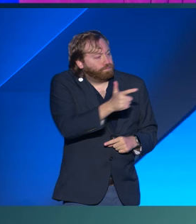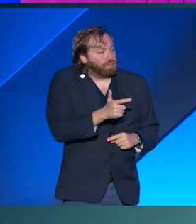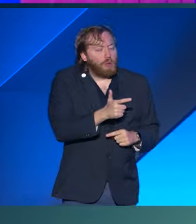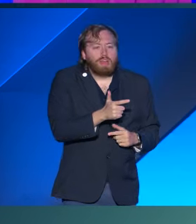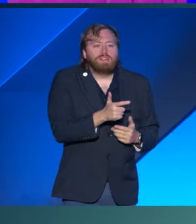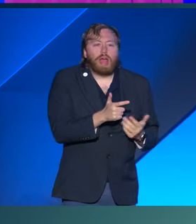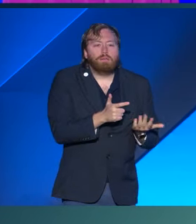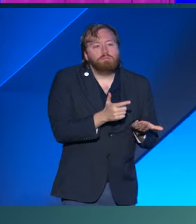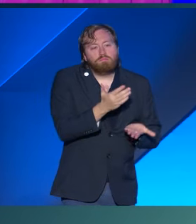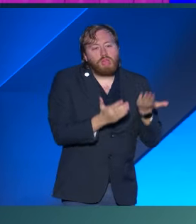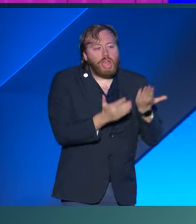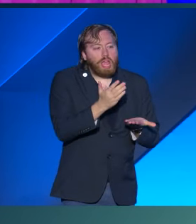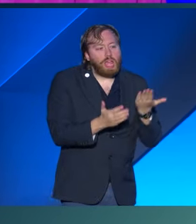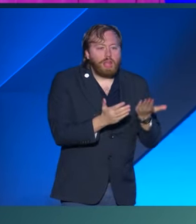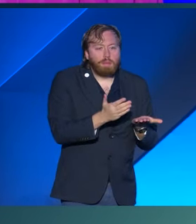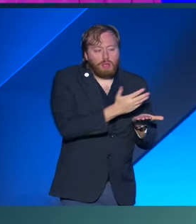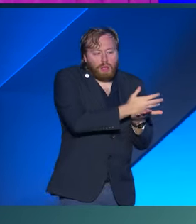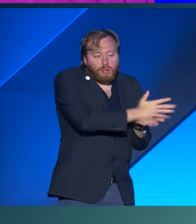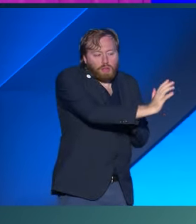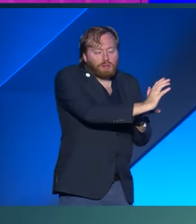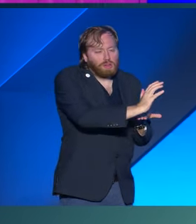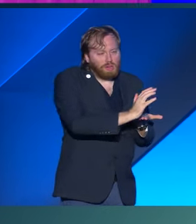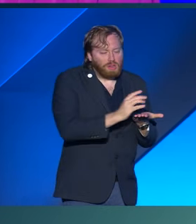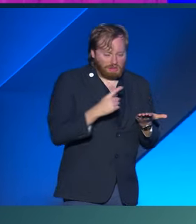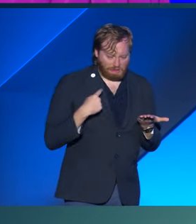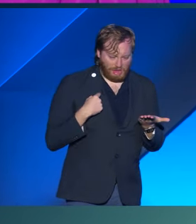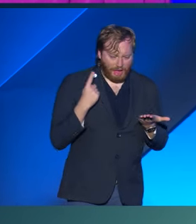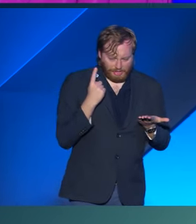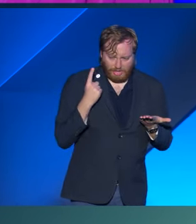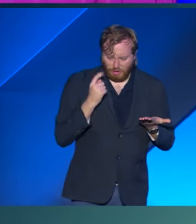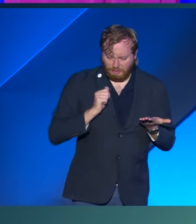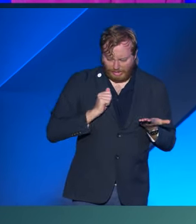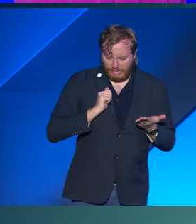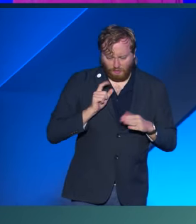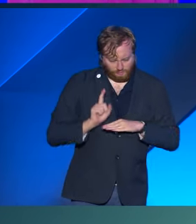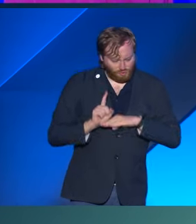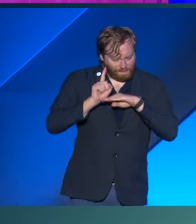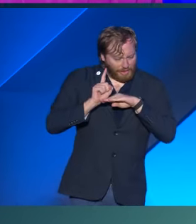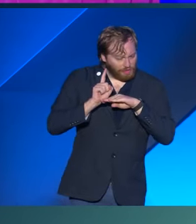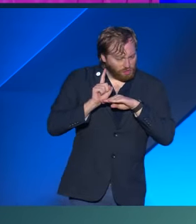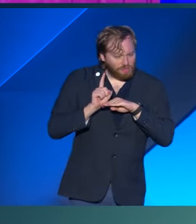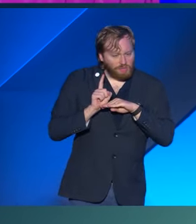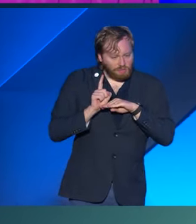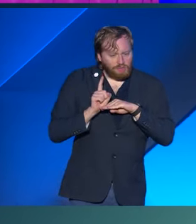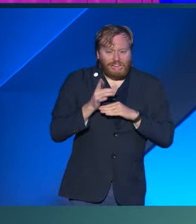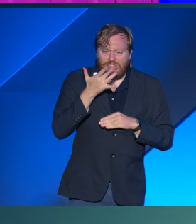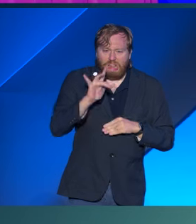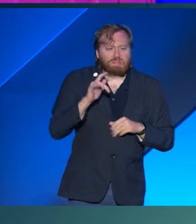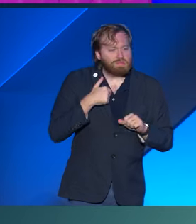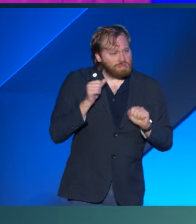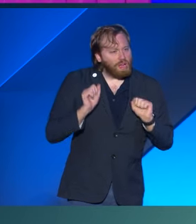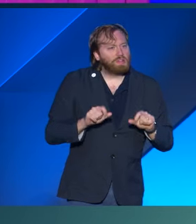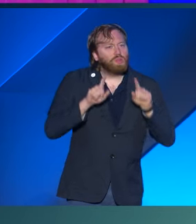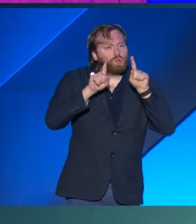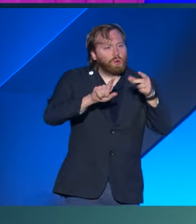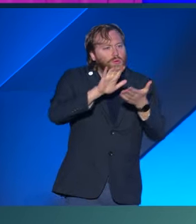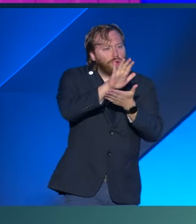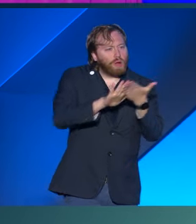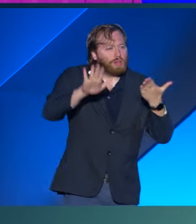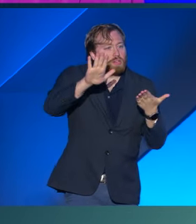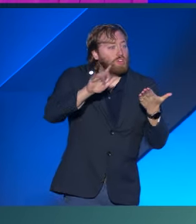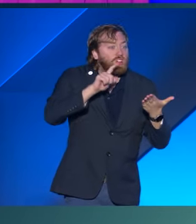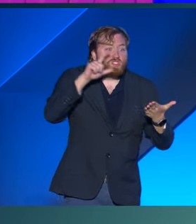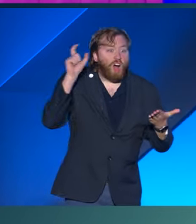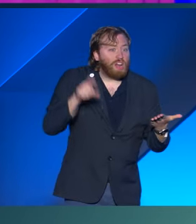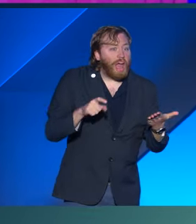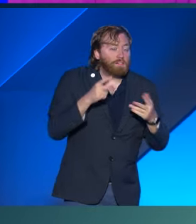heard? I, for one, consider myself privileged to have been able to attend college without incurring enormous